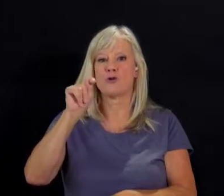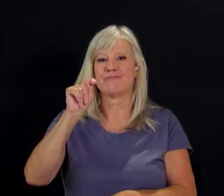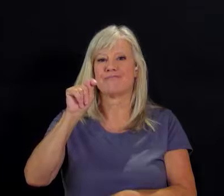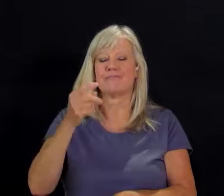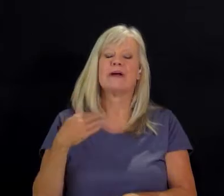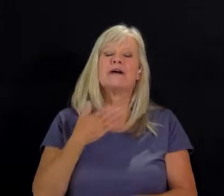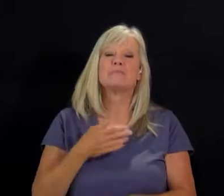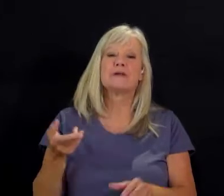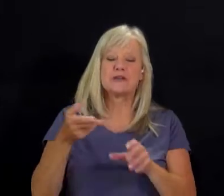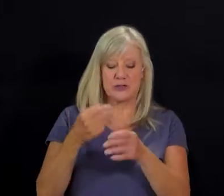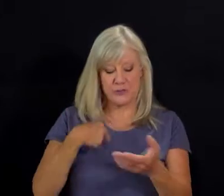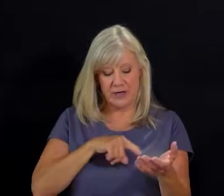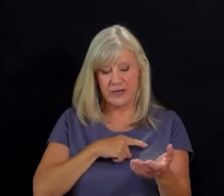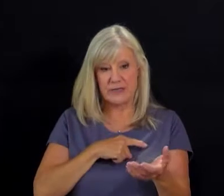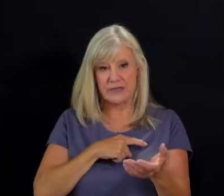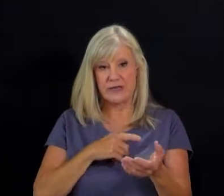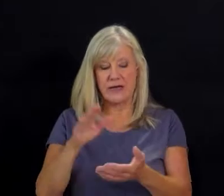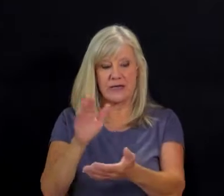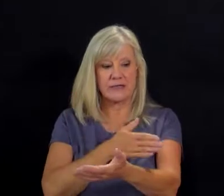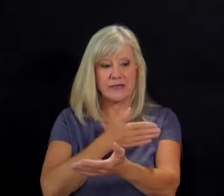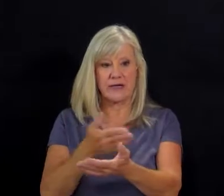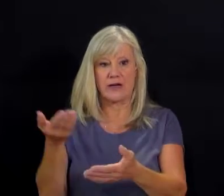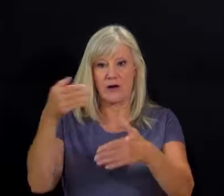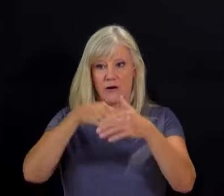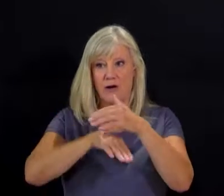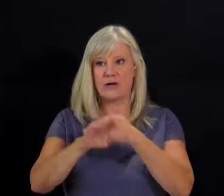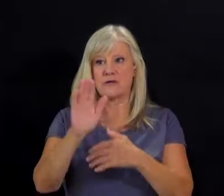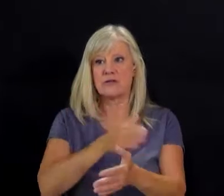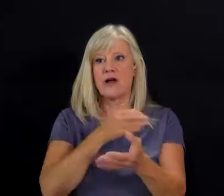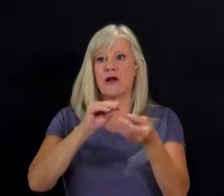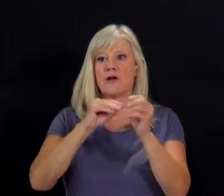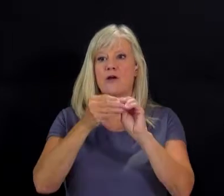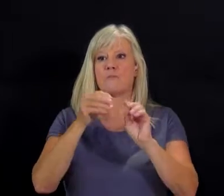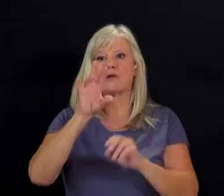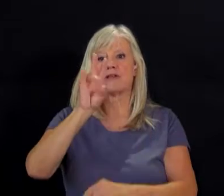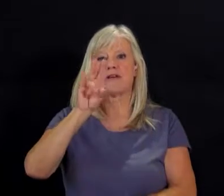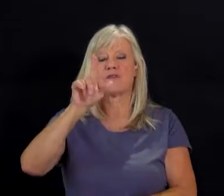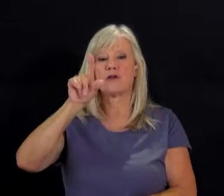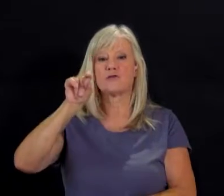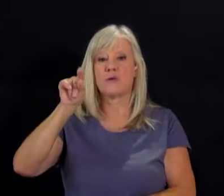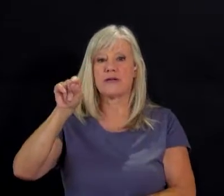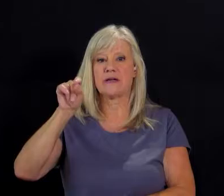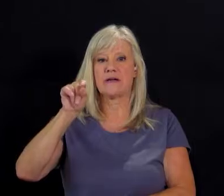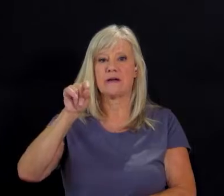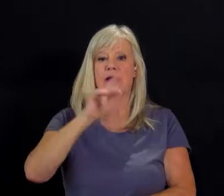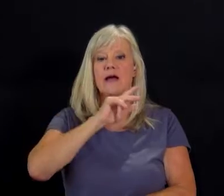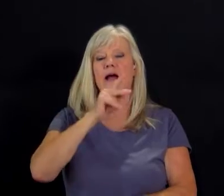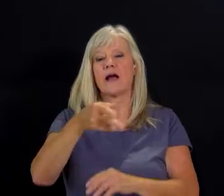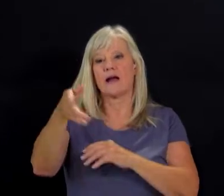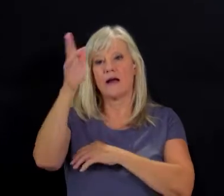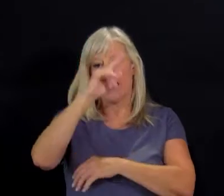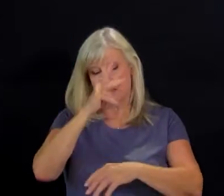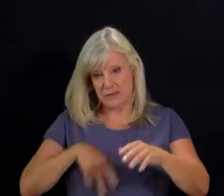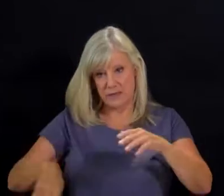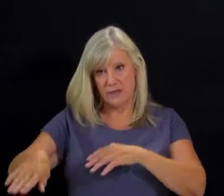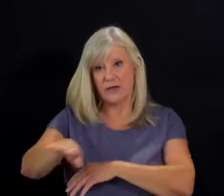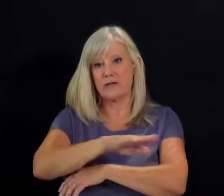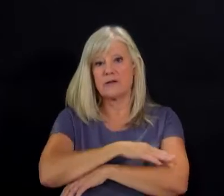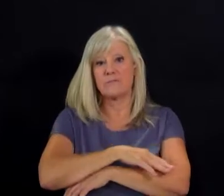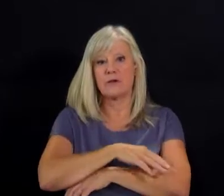in singing our processional hymn, number 720, The Kingdom of God, number